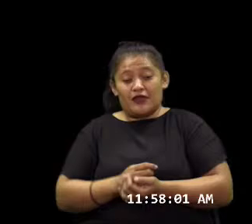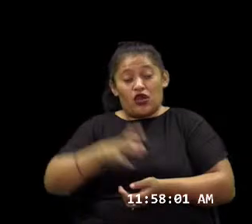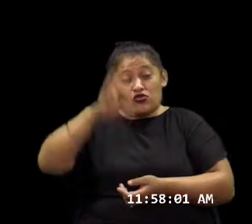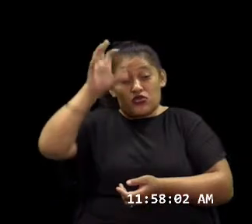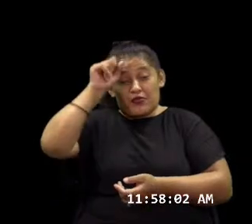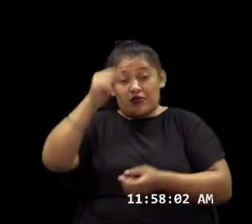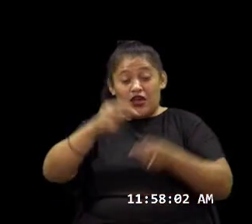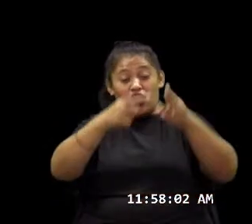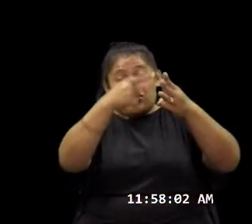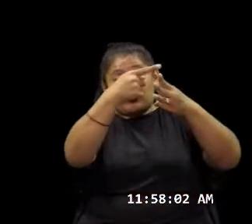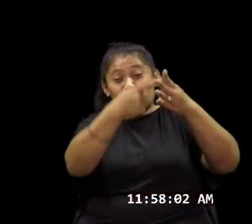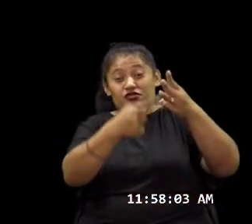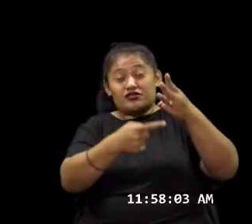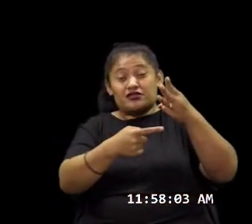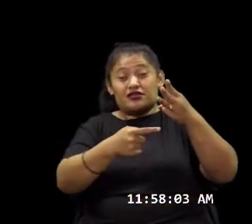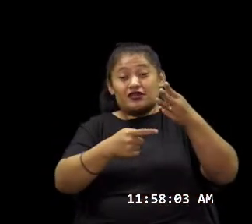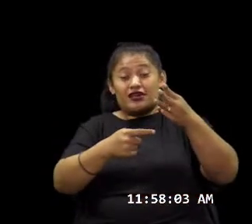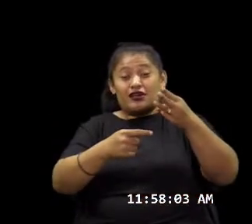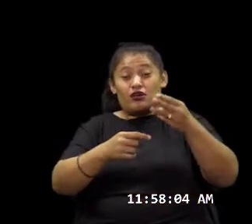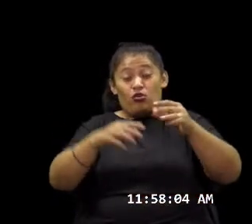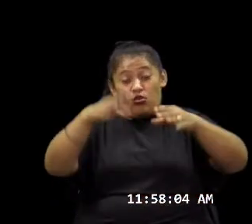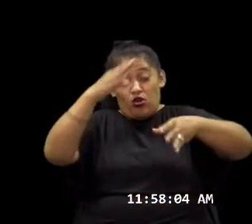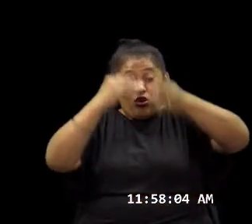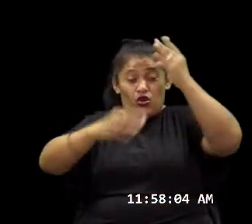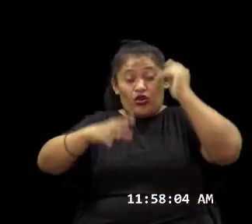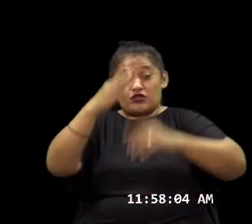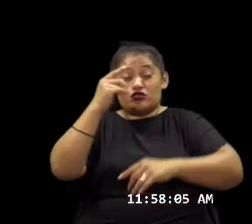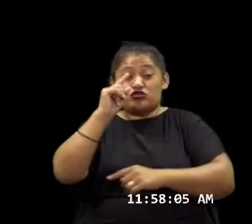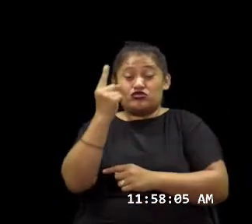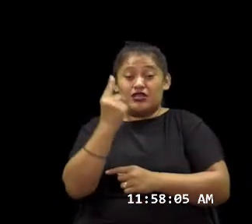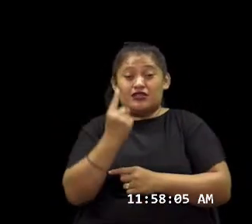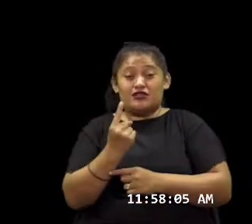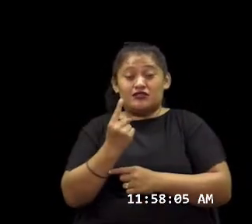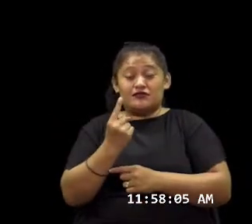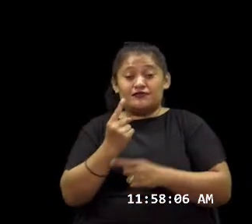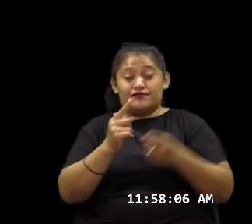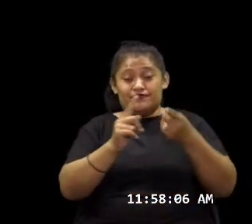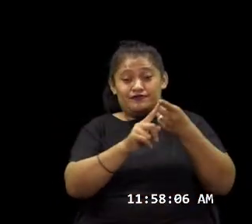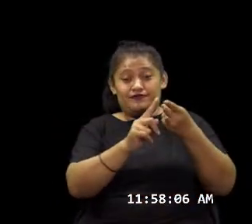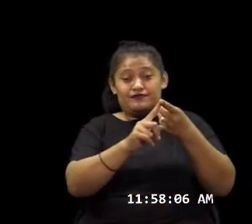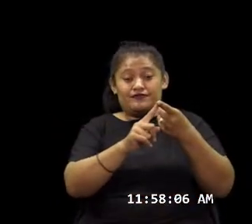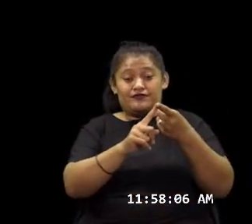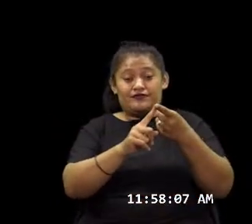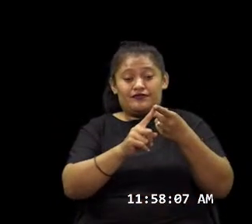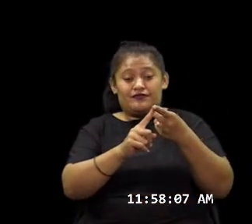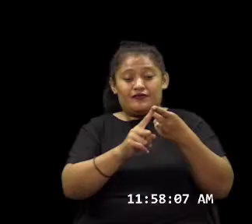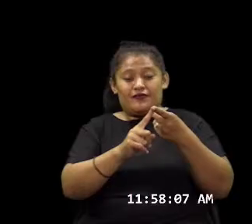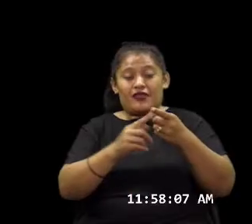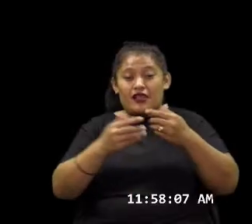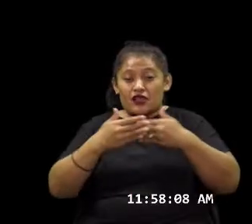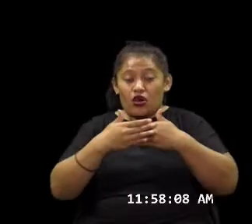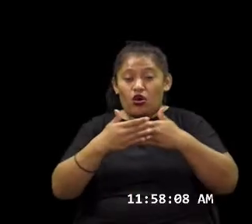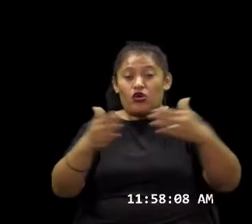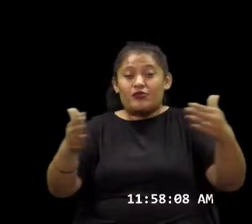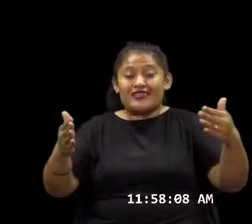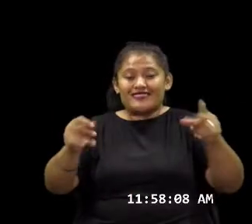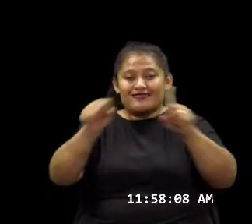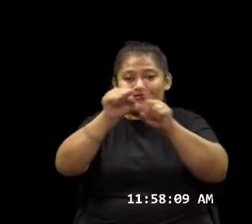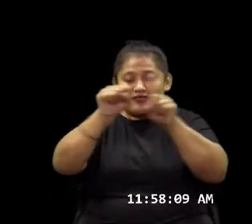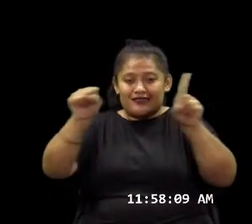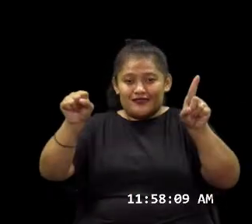Remember the 3 steps that we have learnt today. Step 1, have an opening